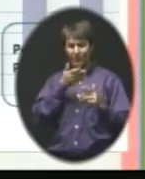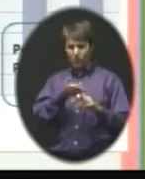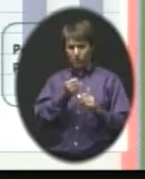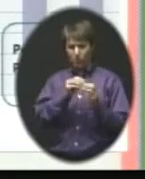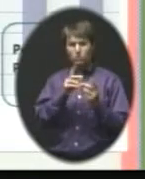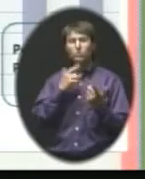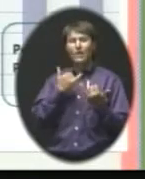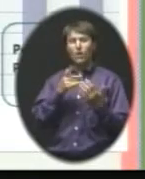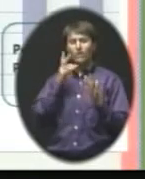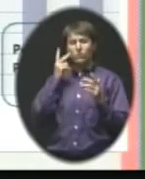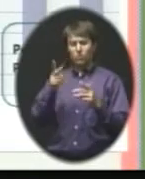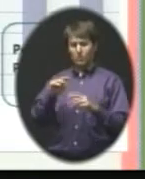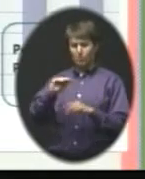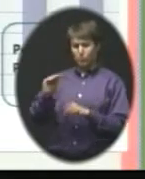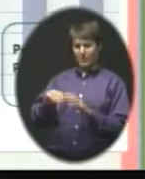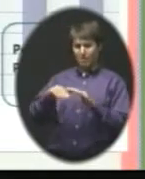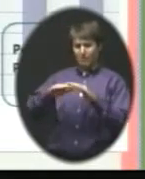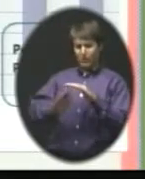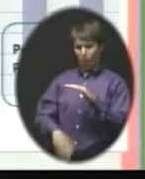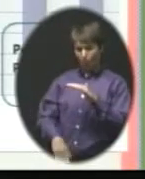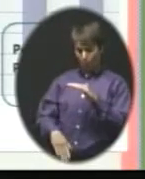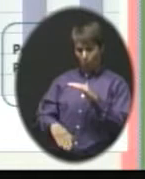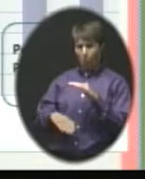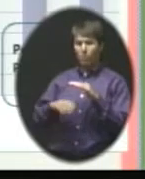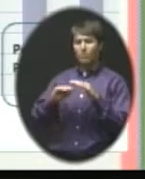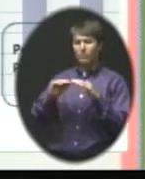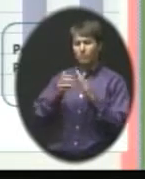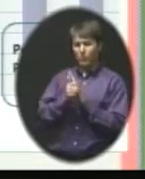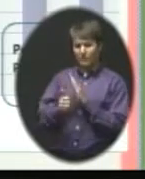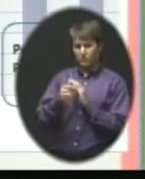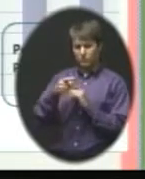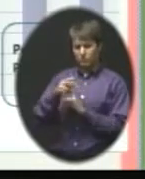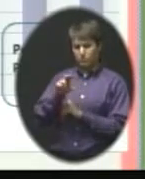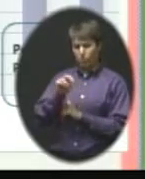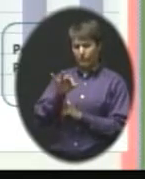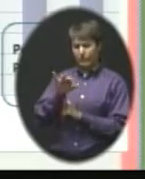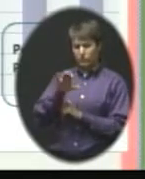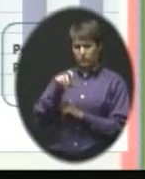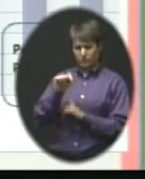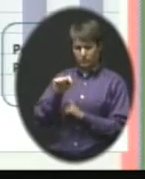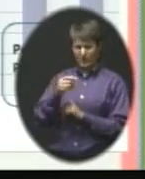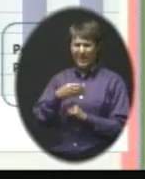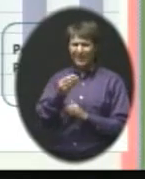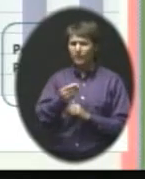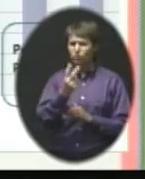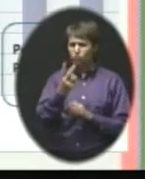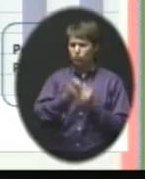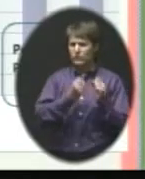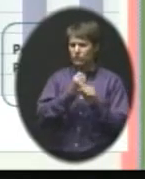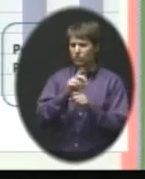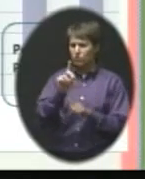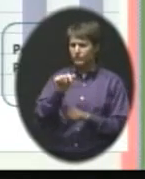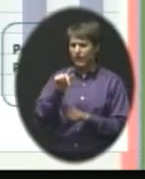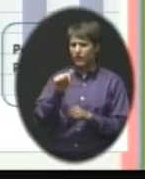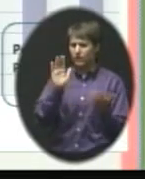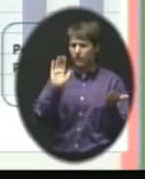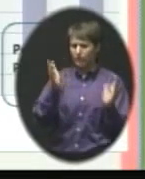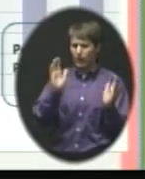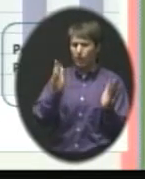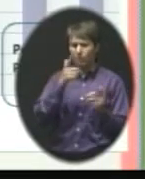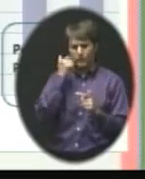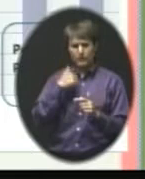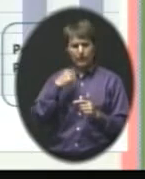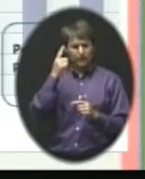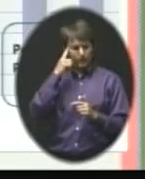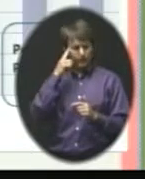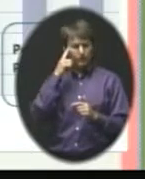percent below proficient. So when we look at our percent below proficient, and I gave you 2 years of data just to look at for comparison purposes because I